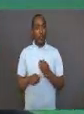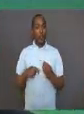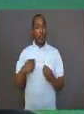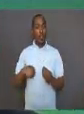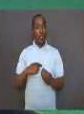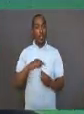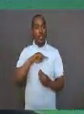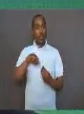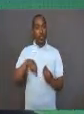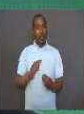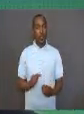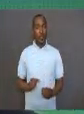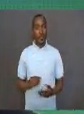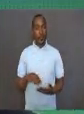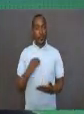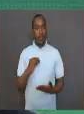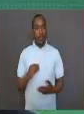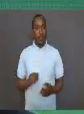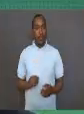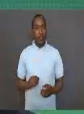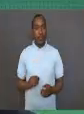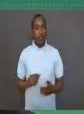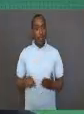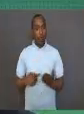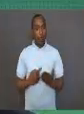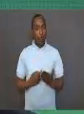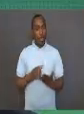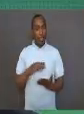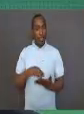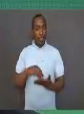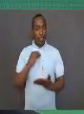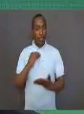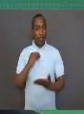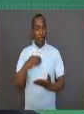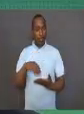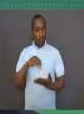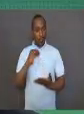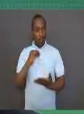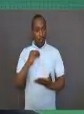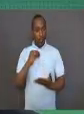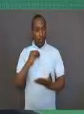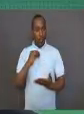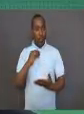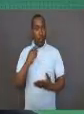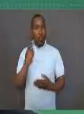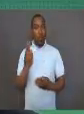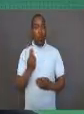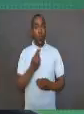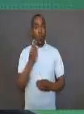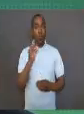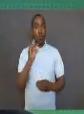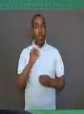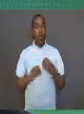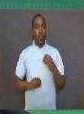In this lesson, we will be learning about the useful and